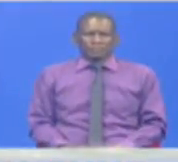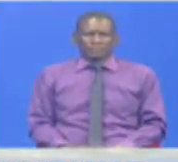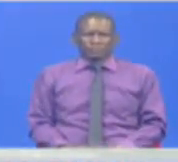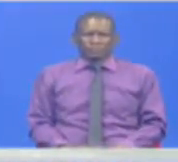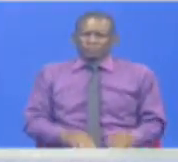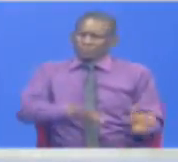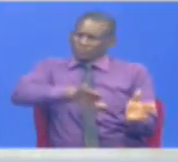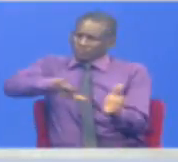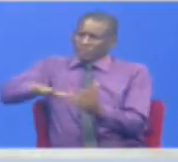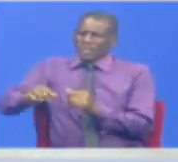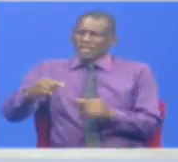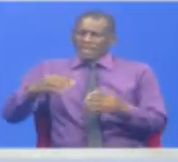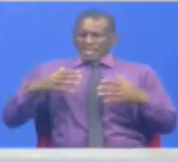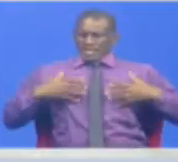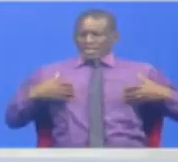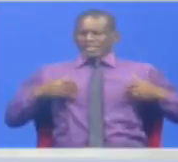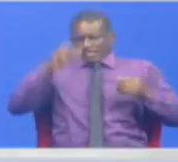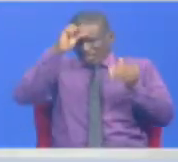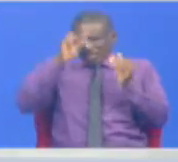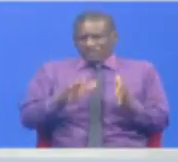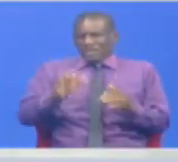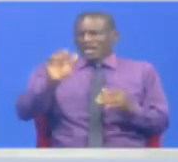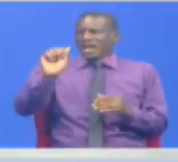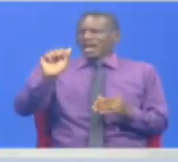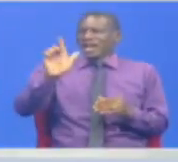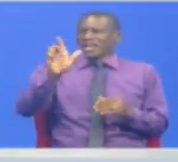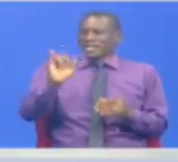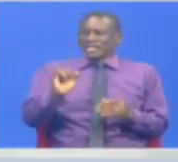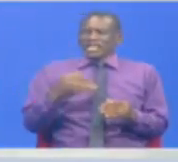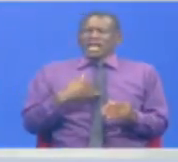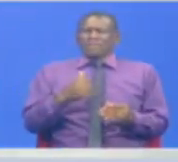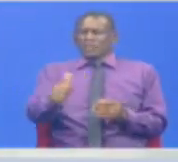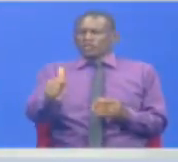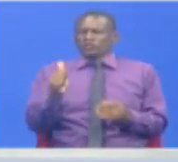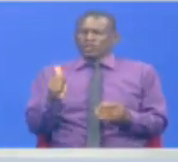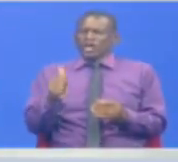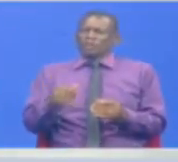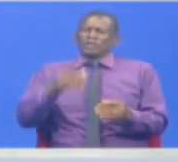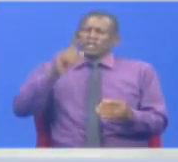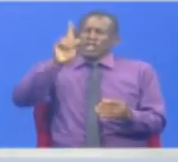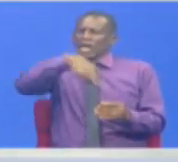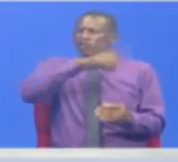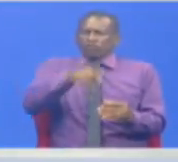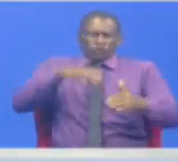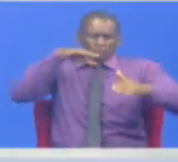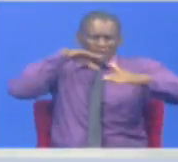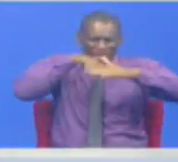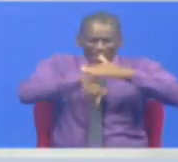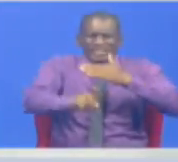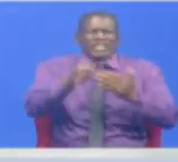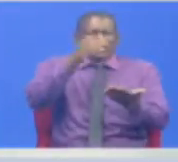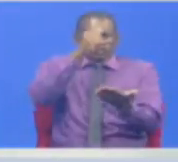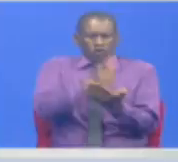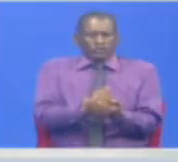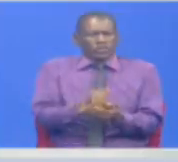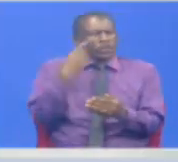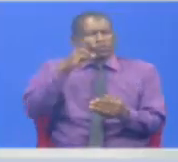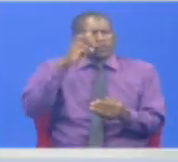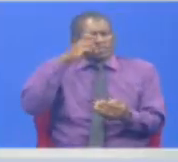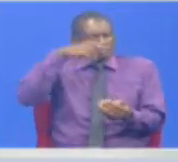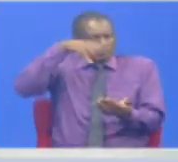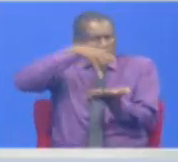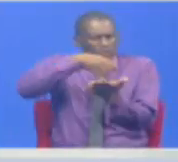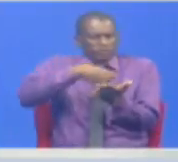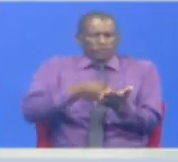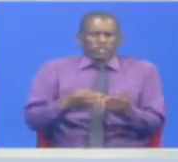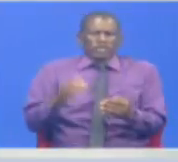Elsewhere, Garissa Governor Ali Korane has been denied access to his office over his alleged involvement in the misappropriation